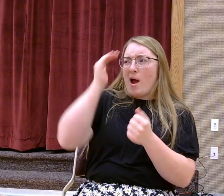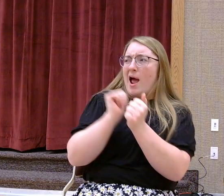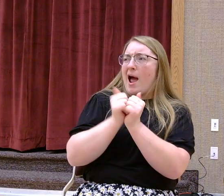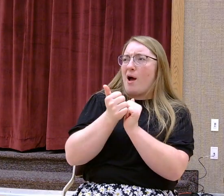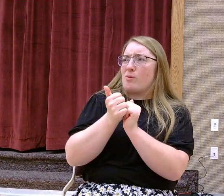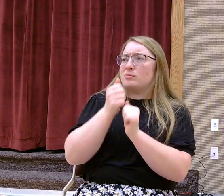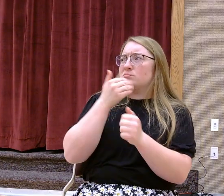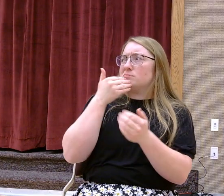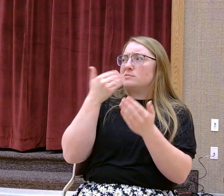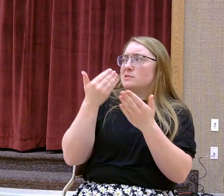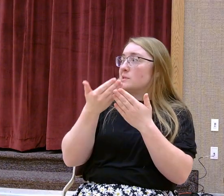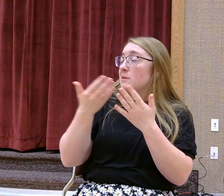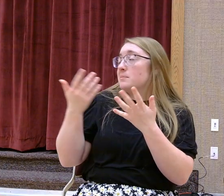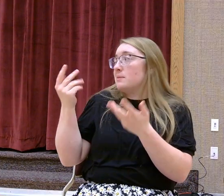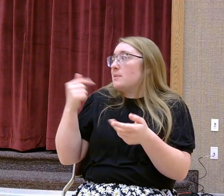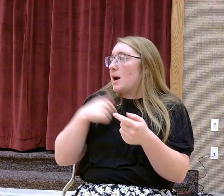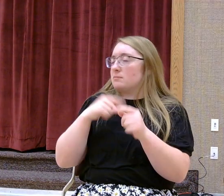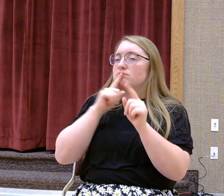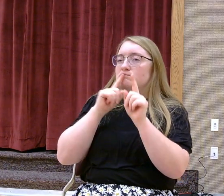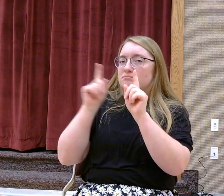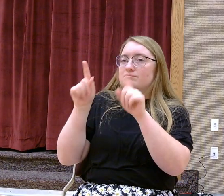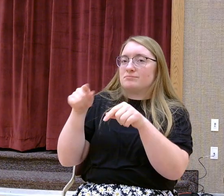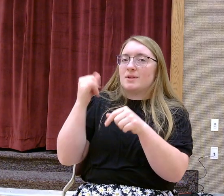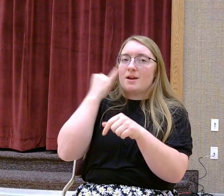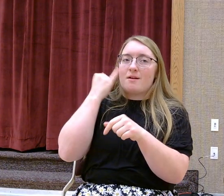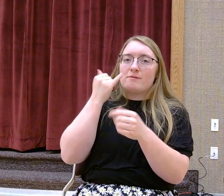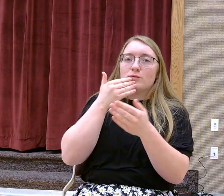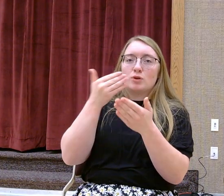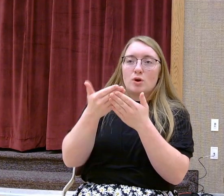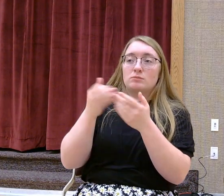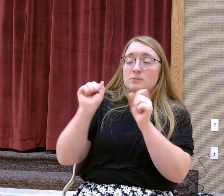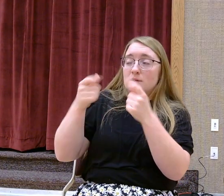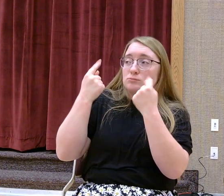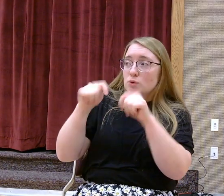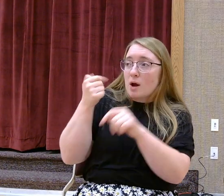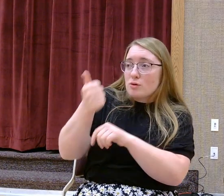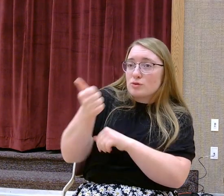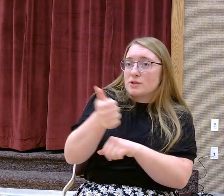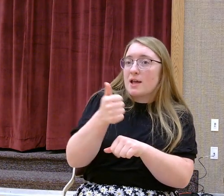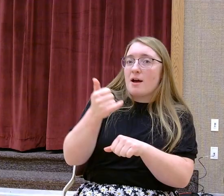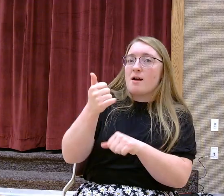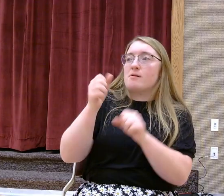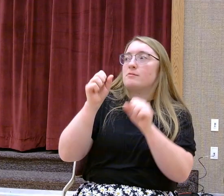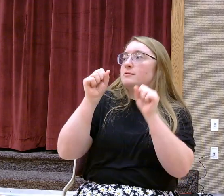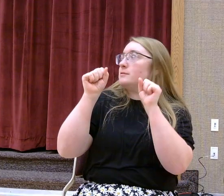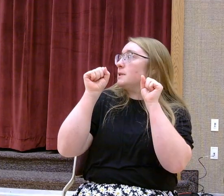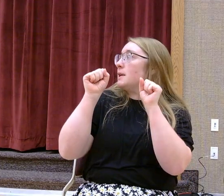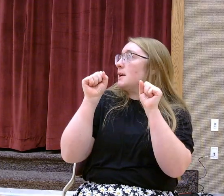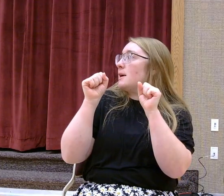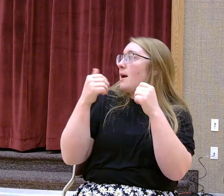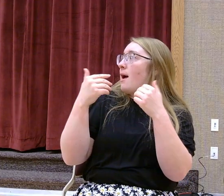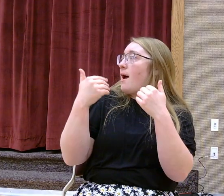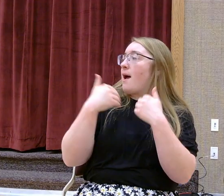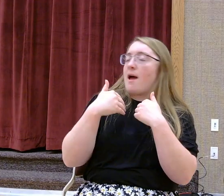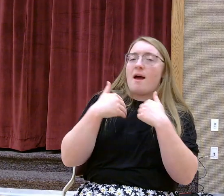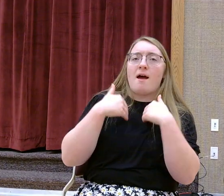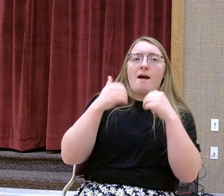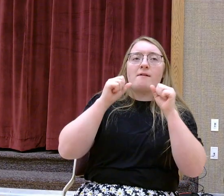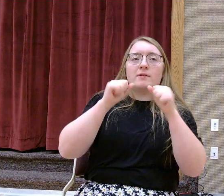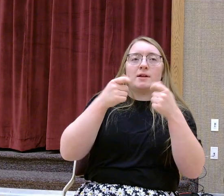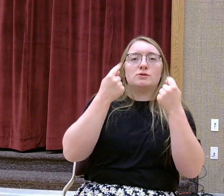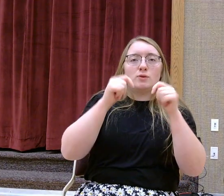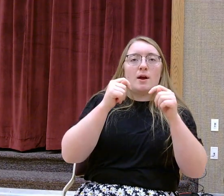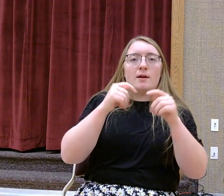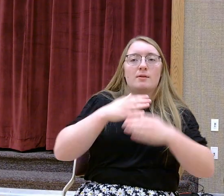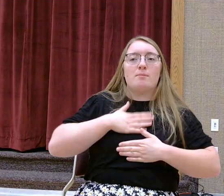fast or not. And so you can come up and try that. I've got some plastic bags here that you can put a hole in. You can kind of get an idea of the